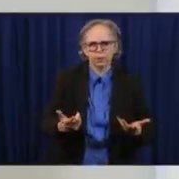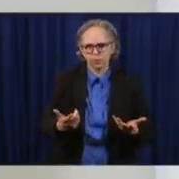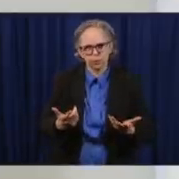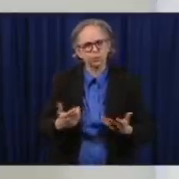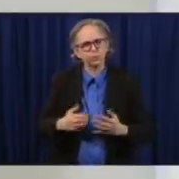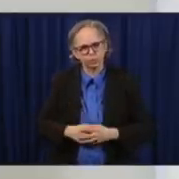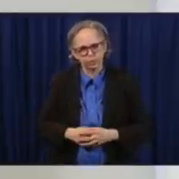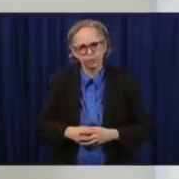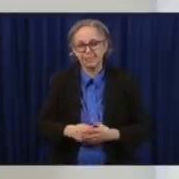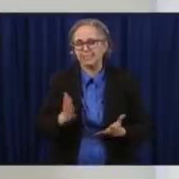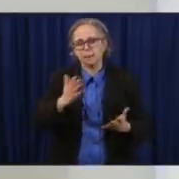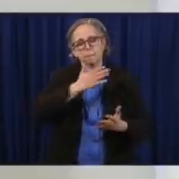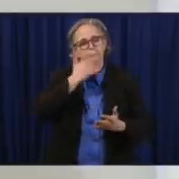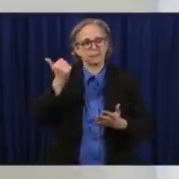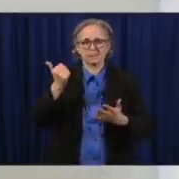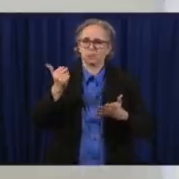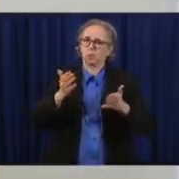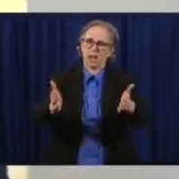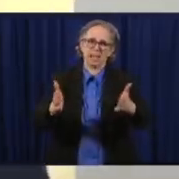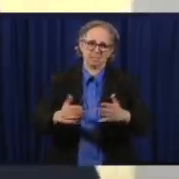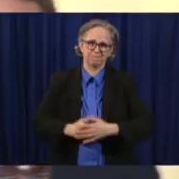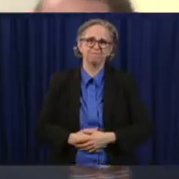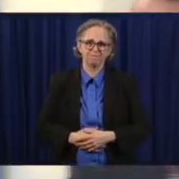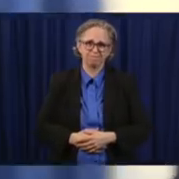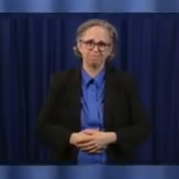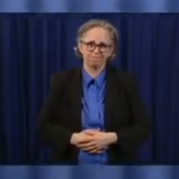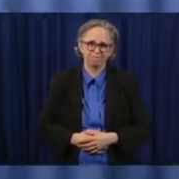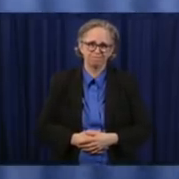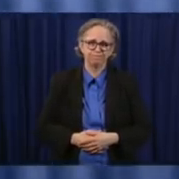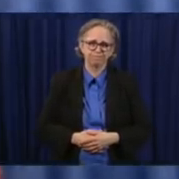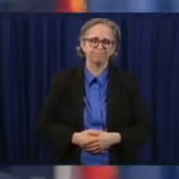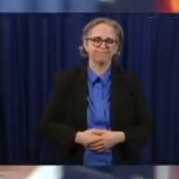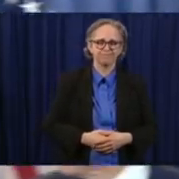way for all of us to get through this.